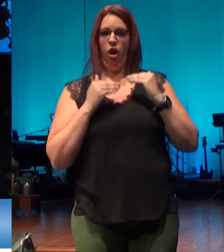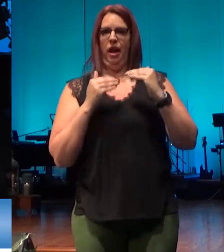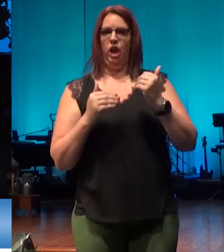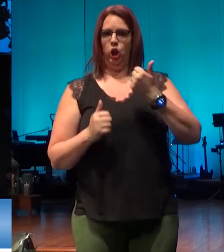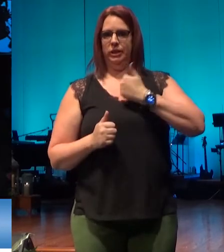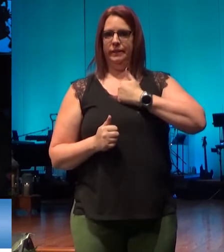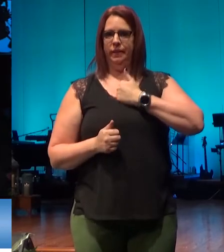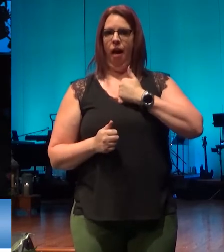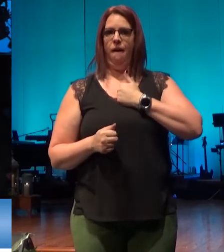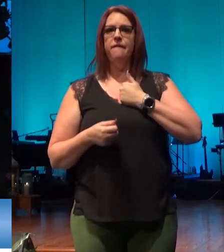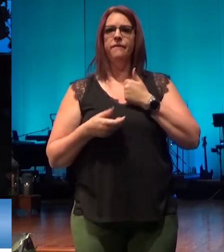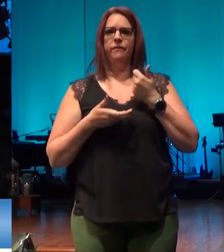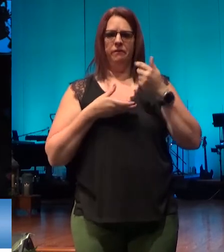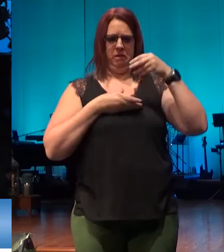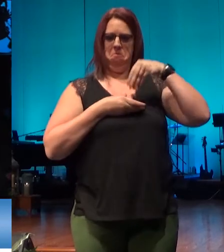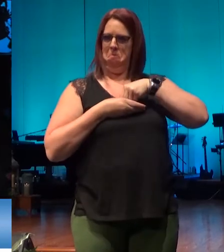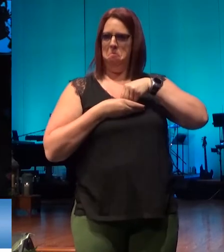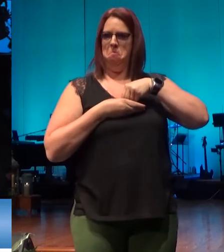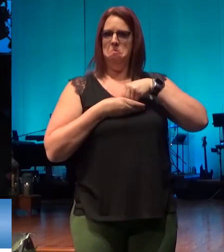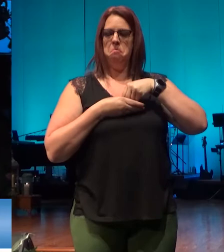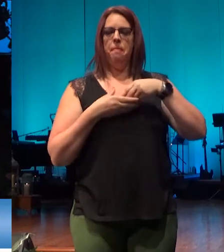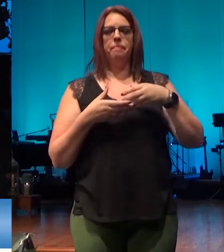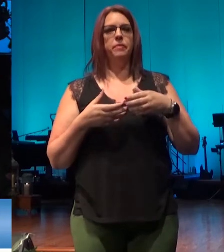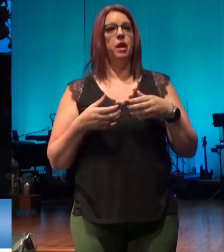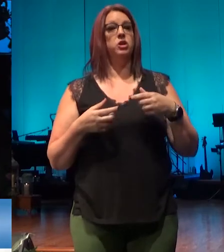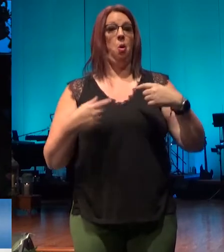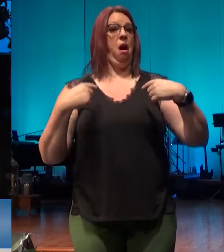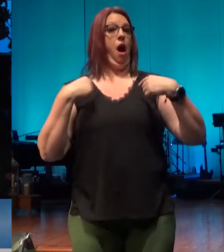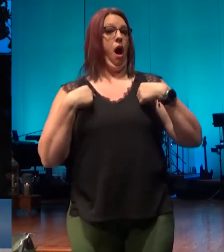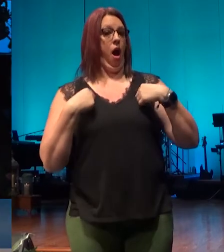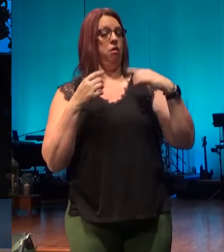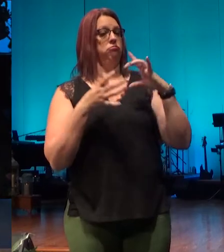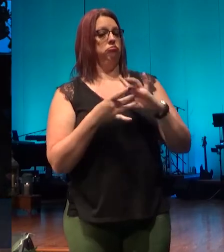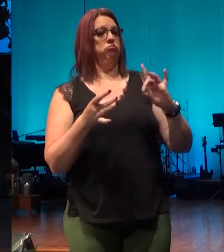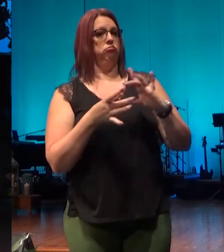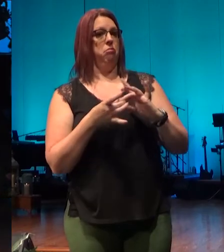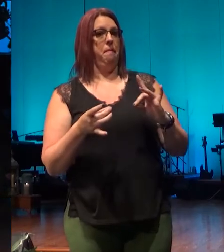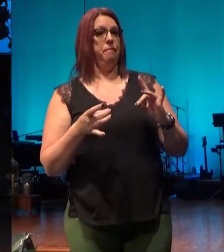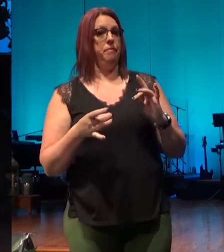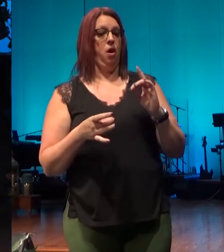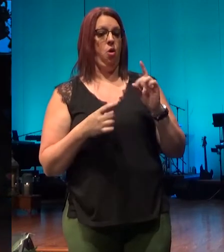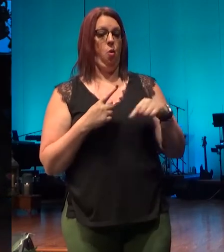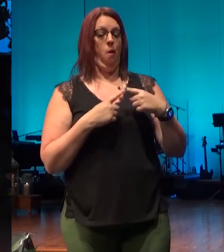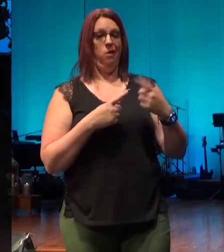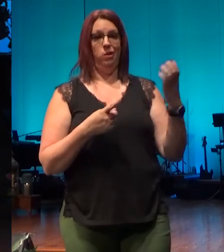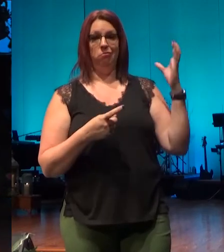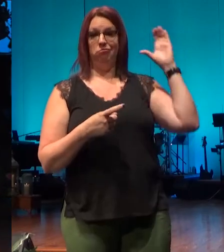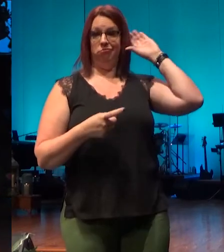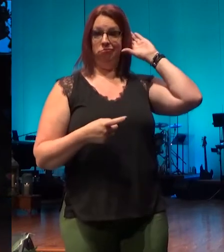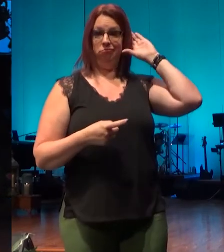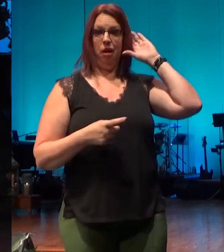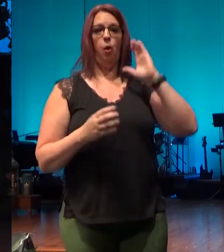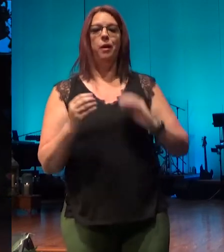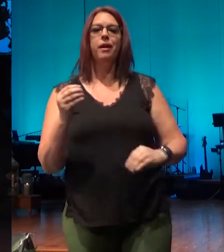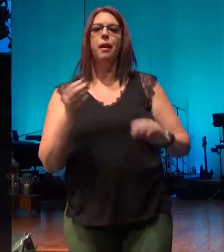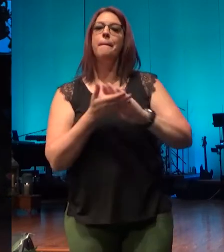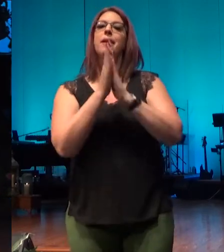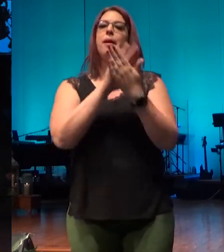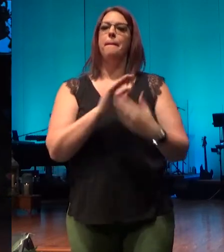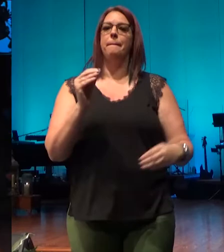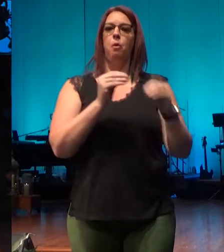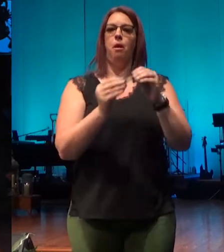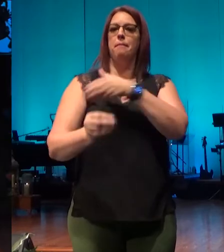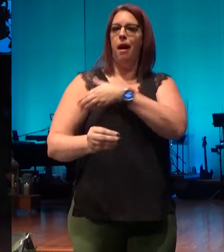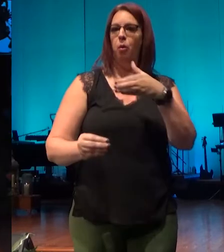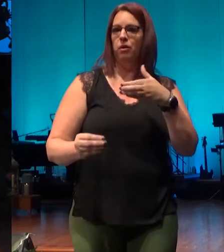God presence in us. And I asserted that by doing that, we then can be a more powerful version of ourselves as we